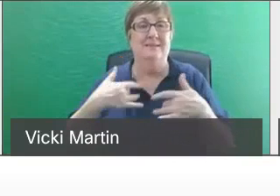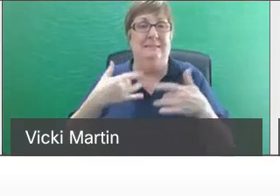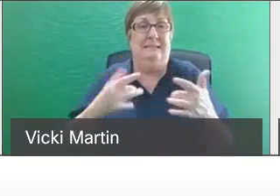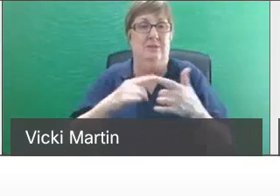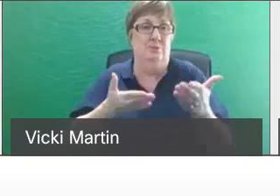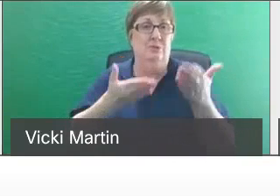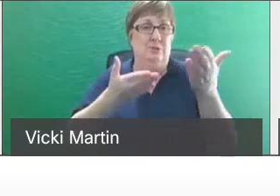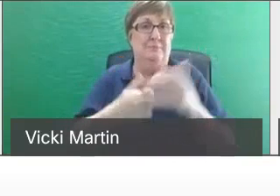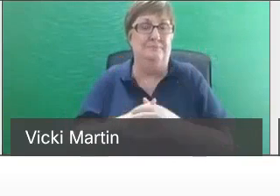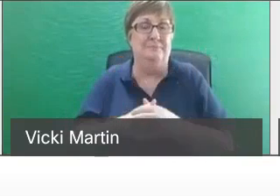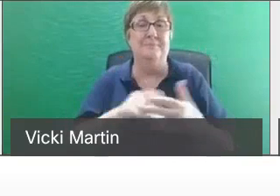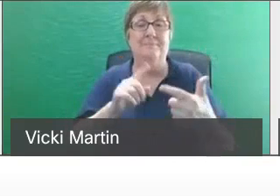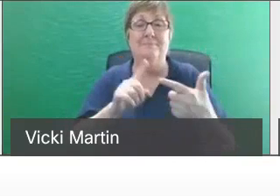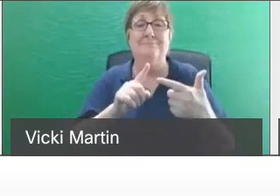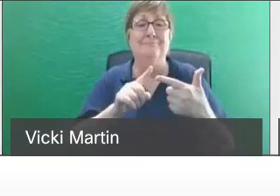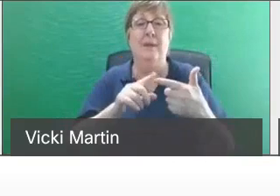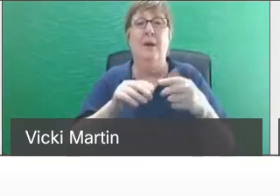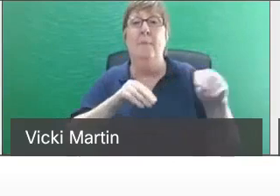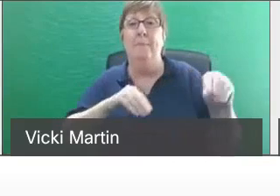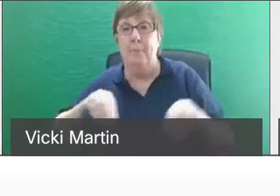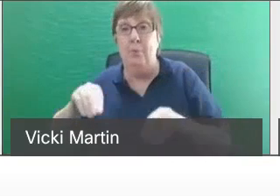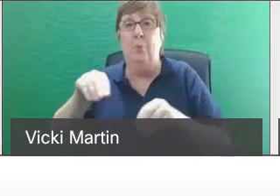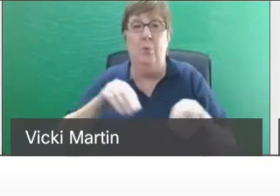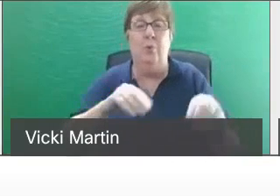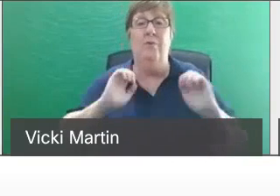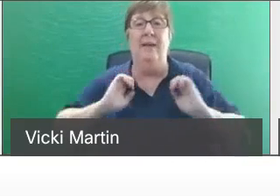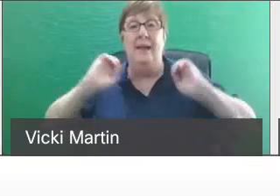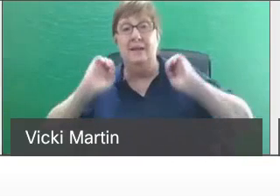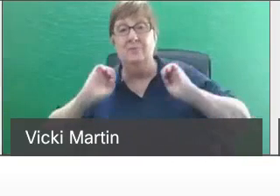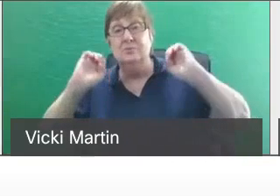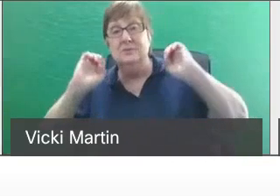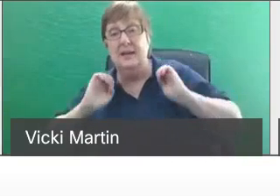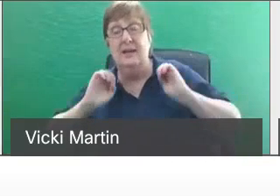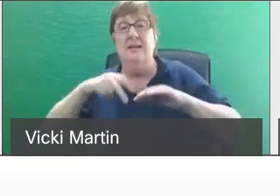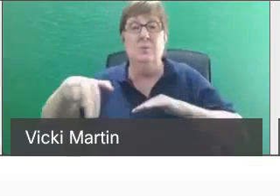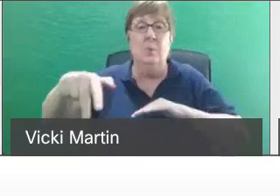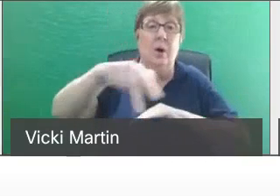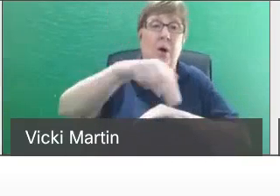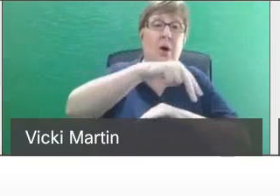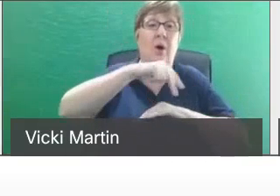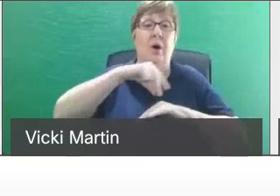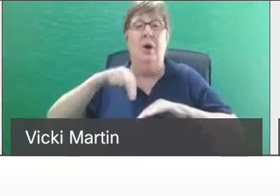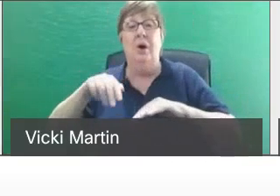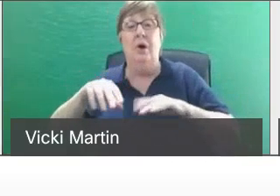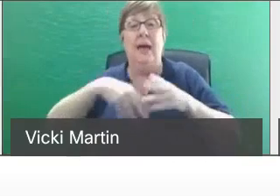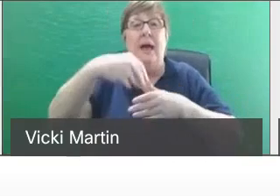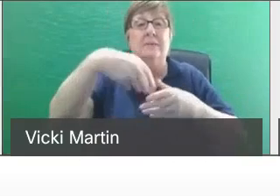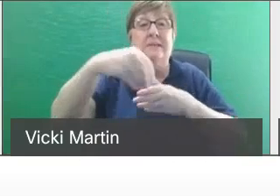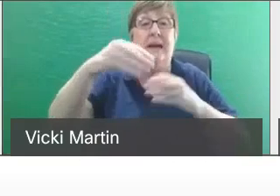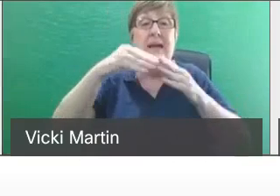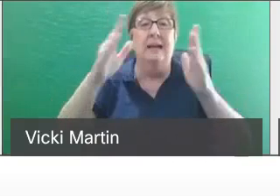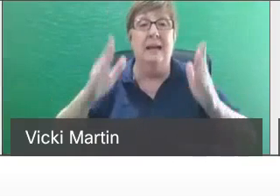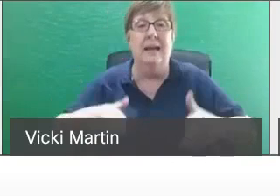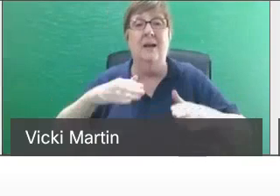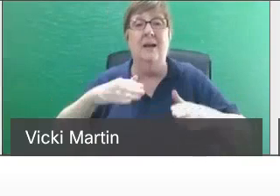Also moving around, like I said before, exercise, getting out the house, things of that nature. That is really, really,